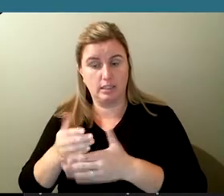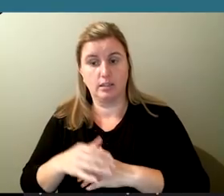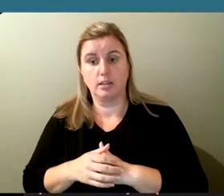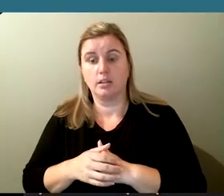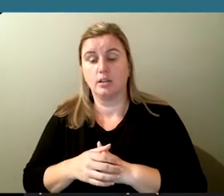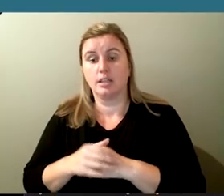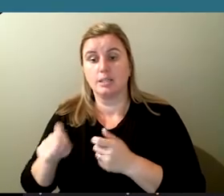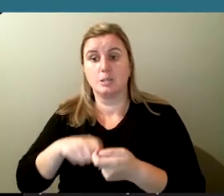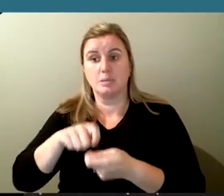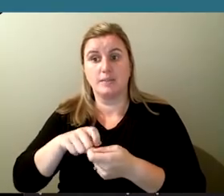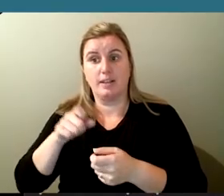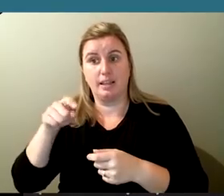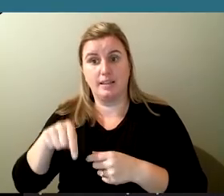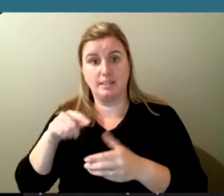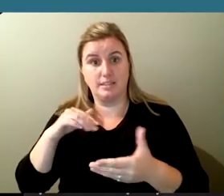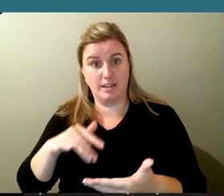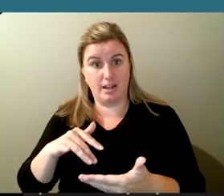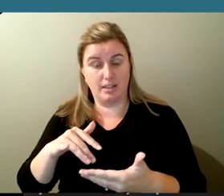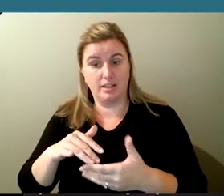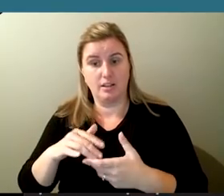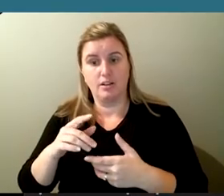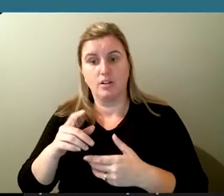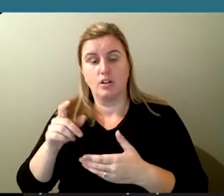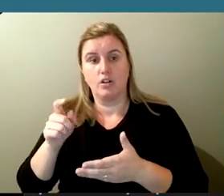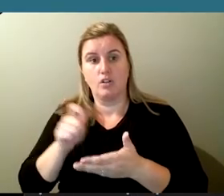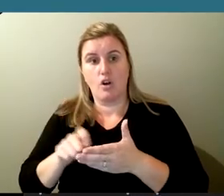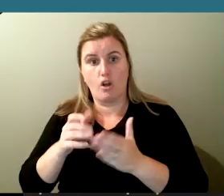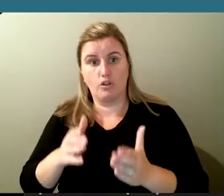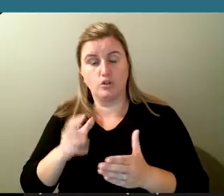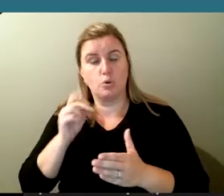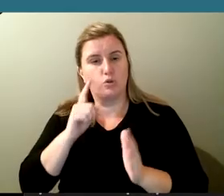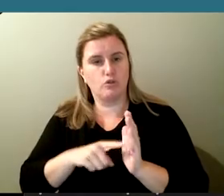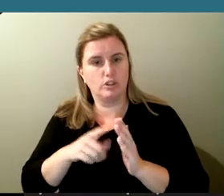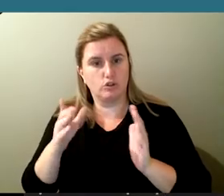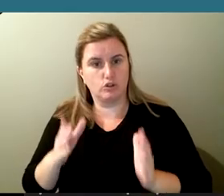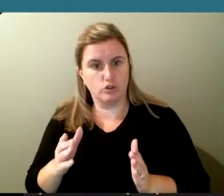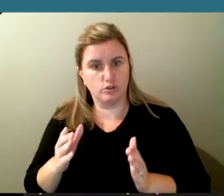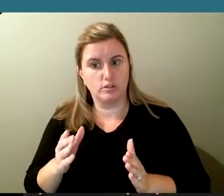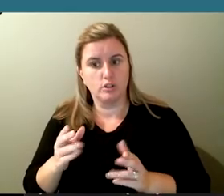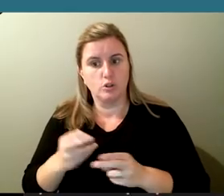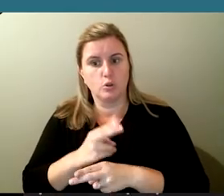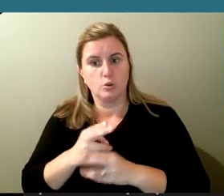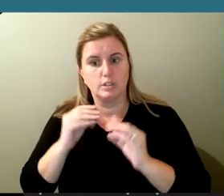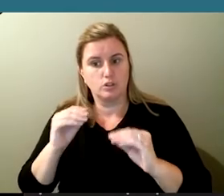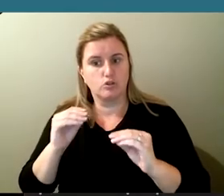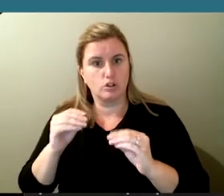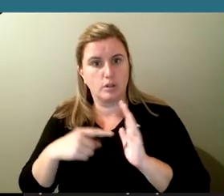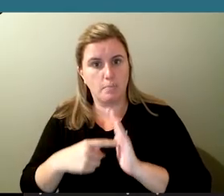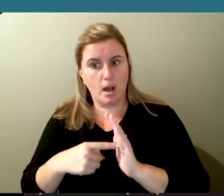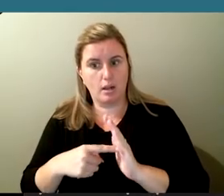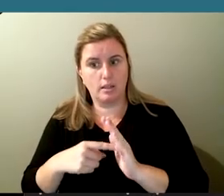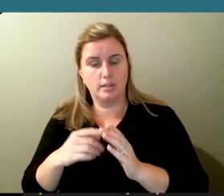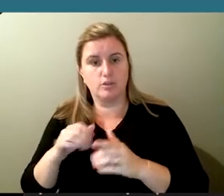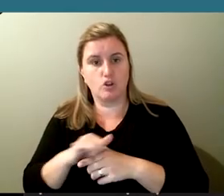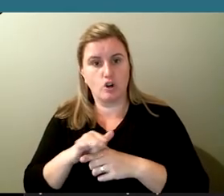this study, the authors or the researchers used instructions, modeling, skill rehearsal,